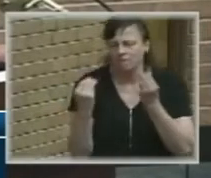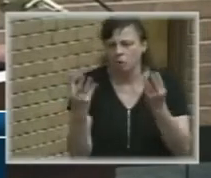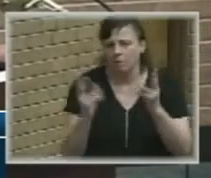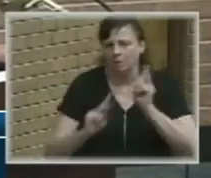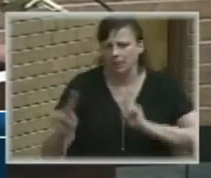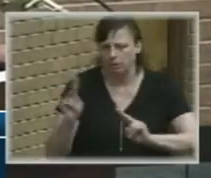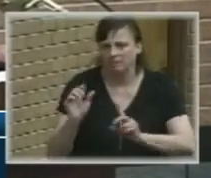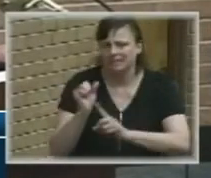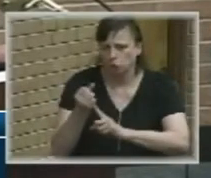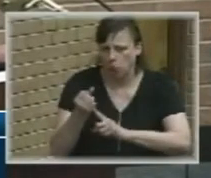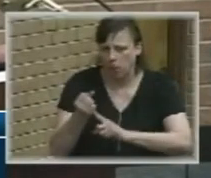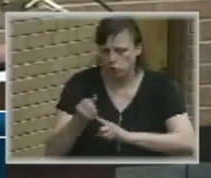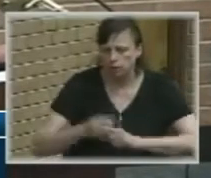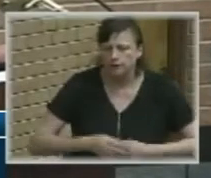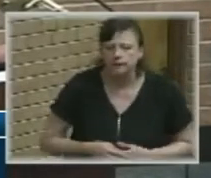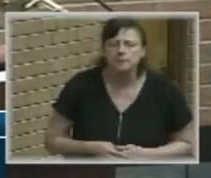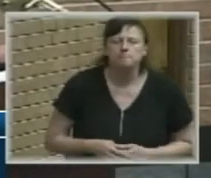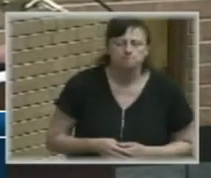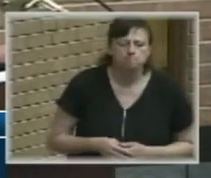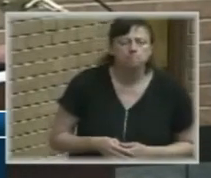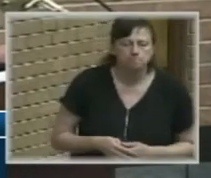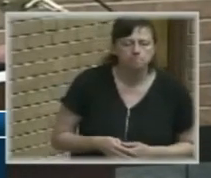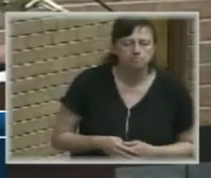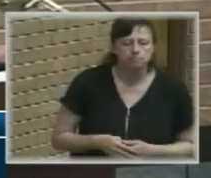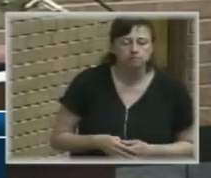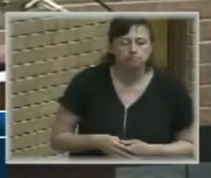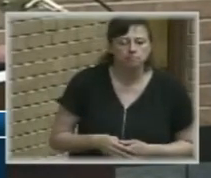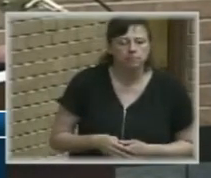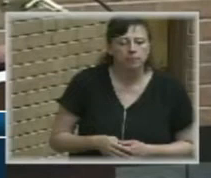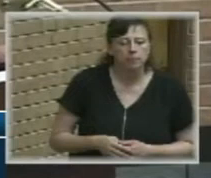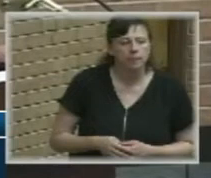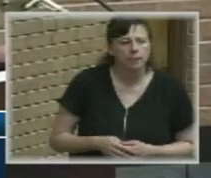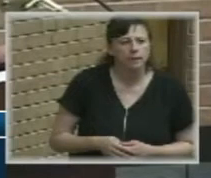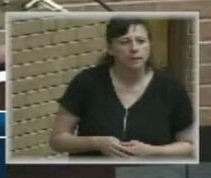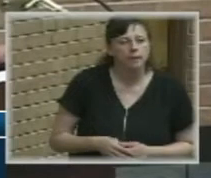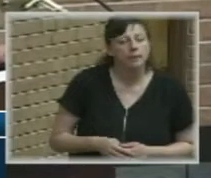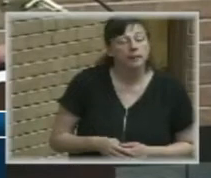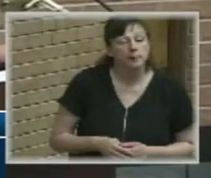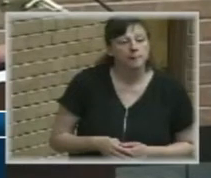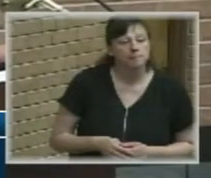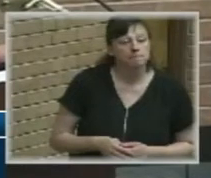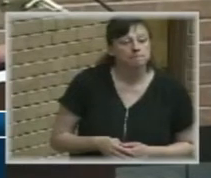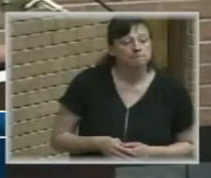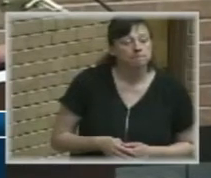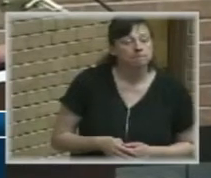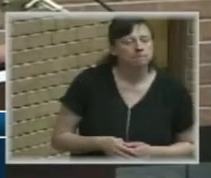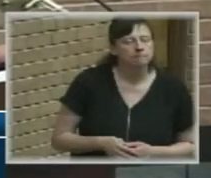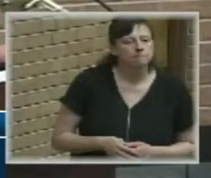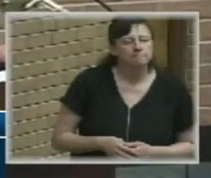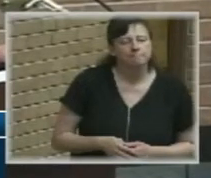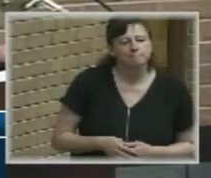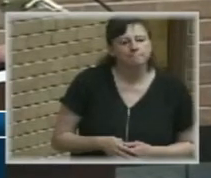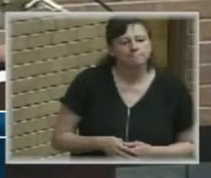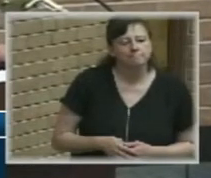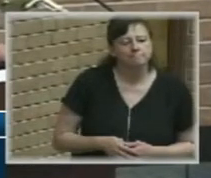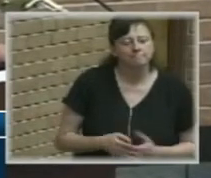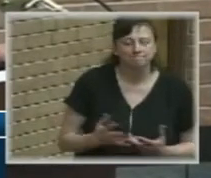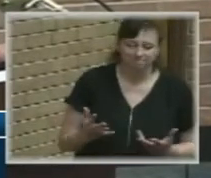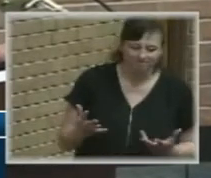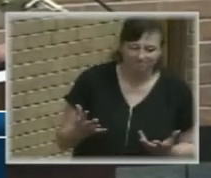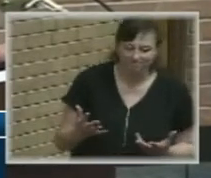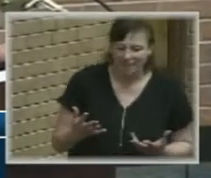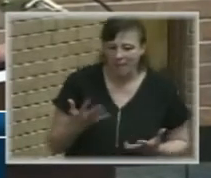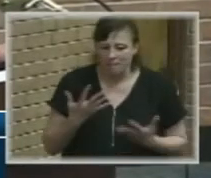So, maybe maybe I'm overconfident. I think had I had the energy or maybe